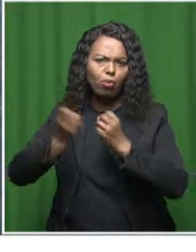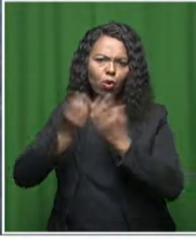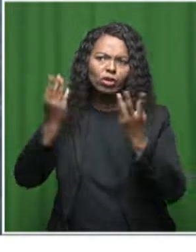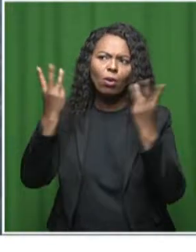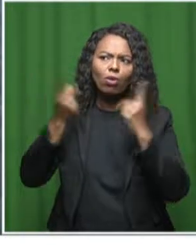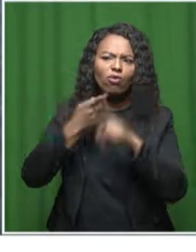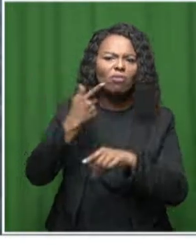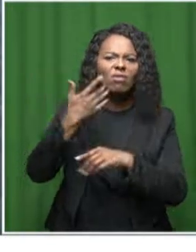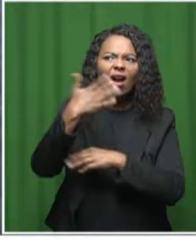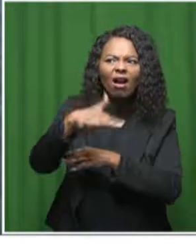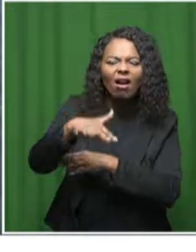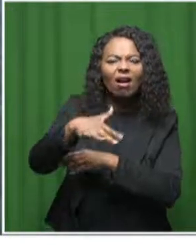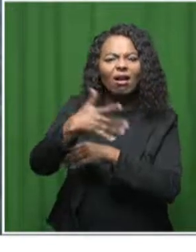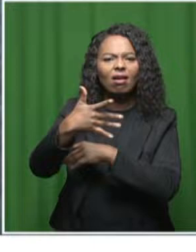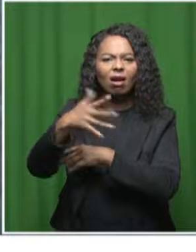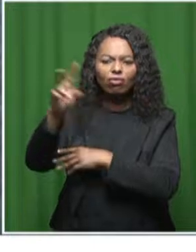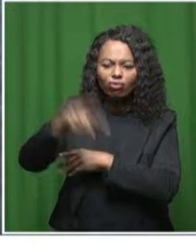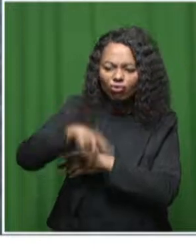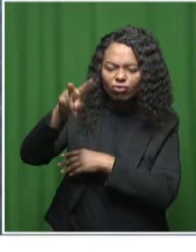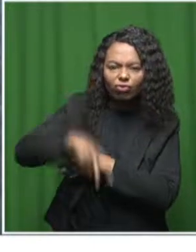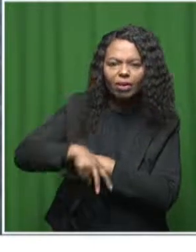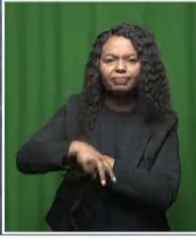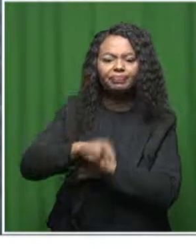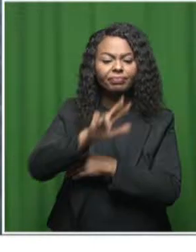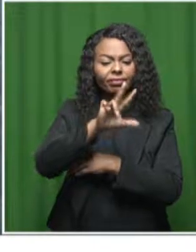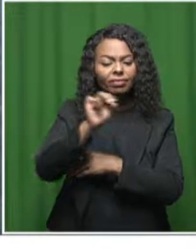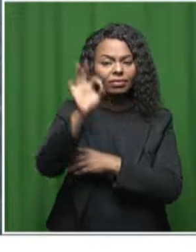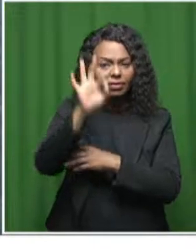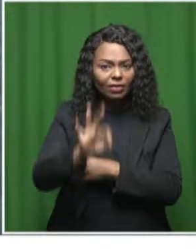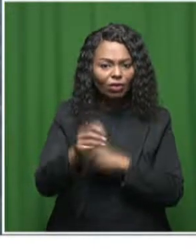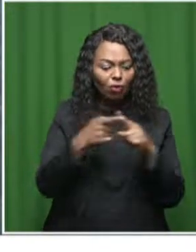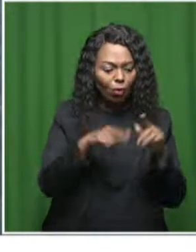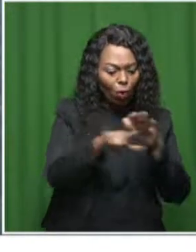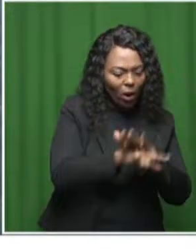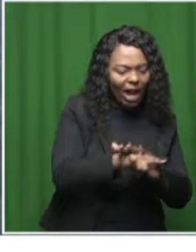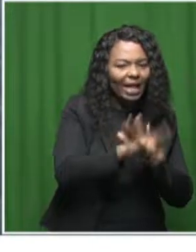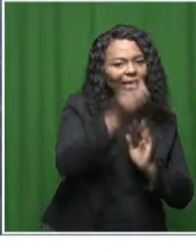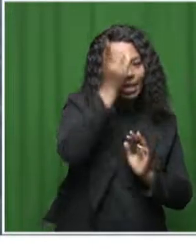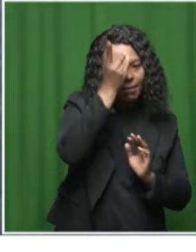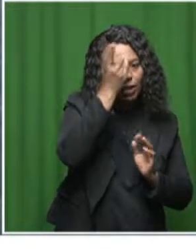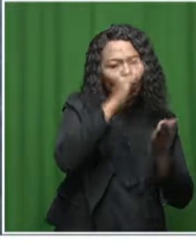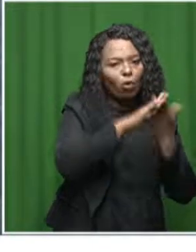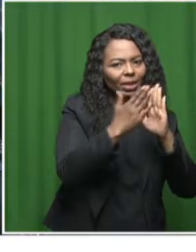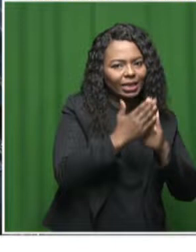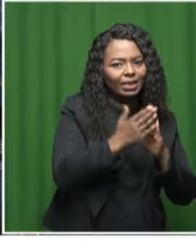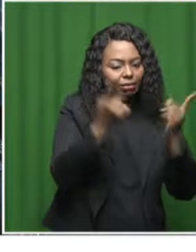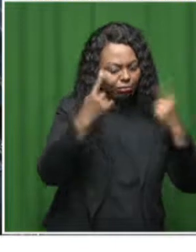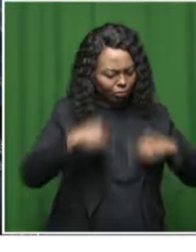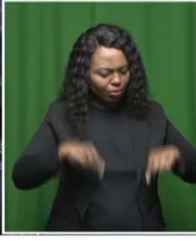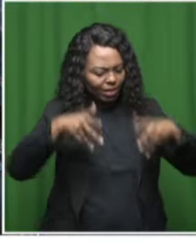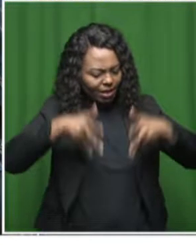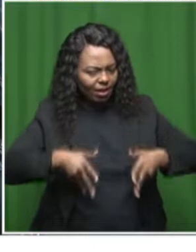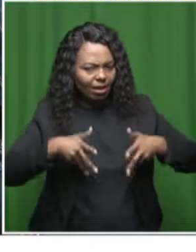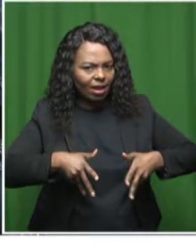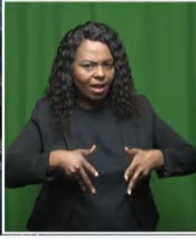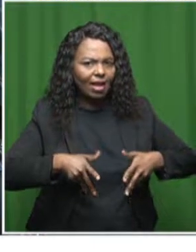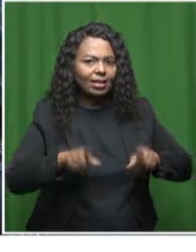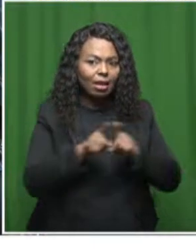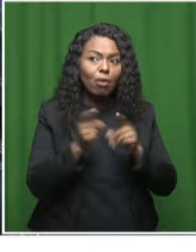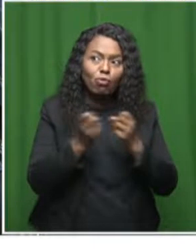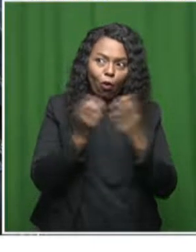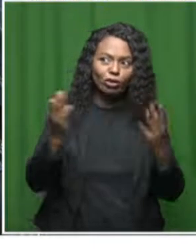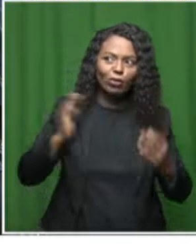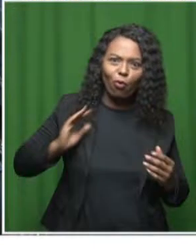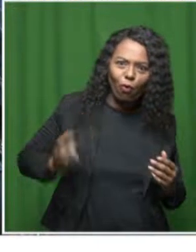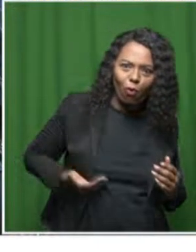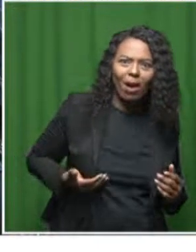about 80% of the visitors are local Durban residents. And really interesting is that they're groups of ladies.